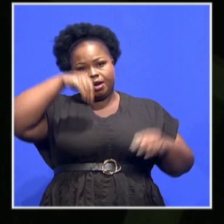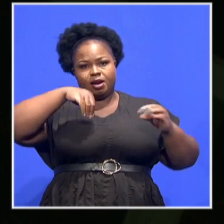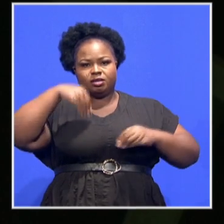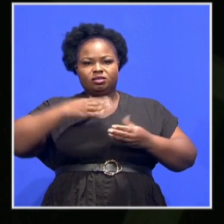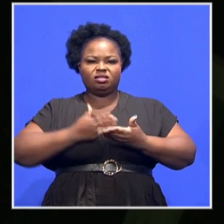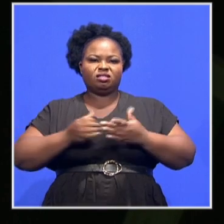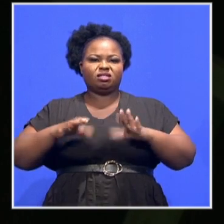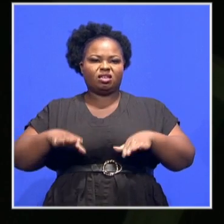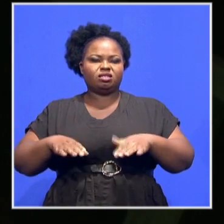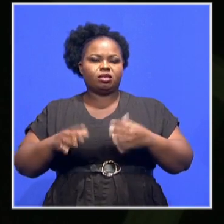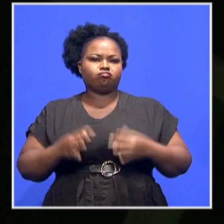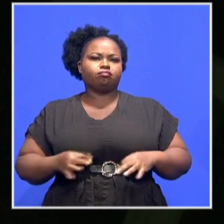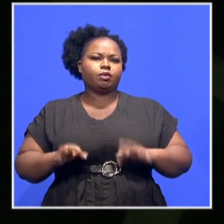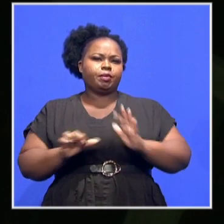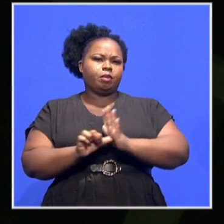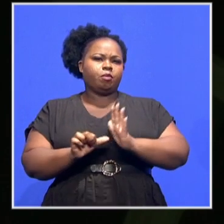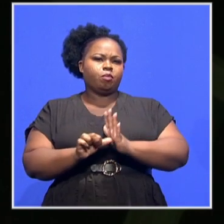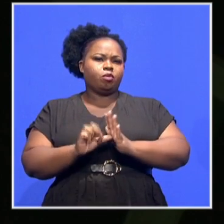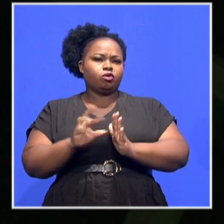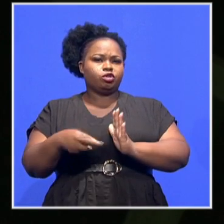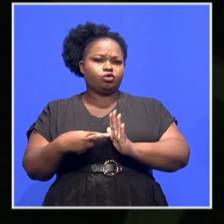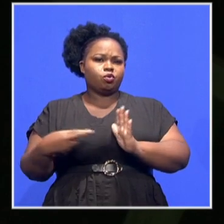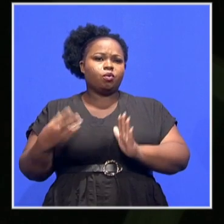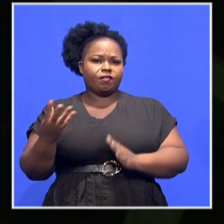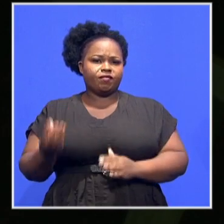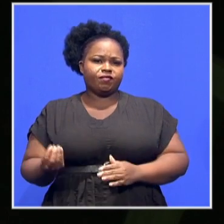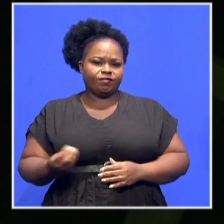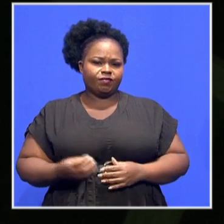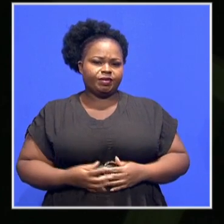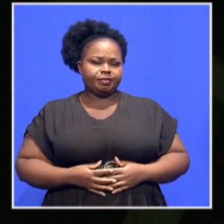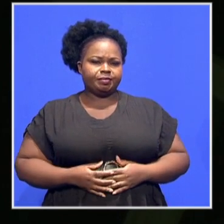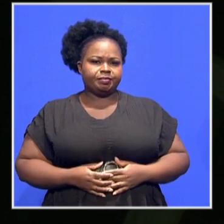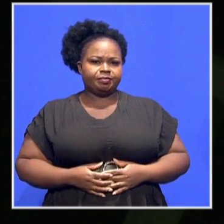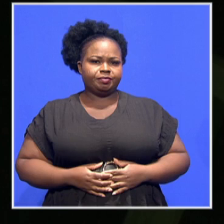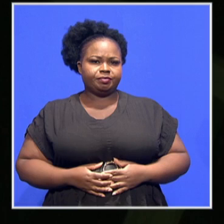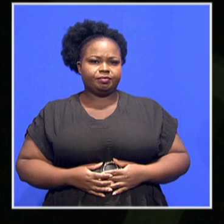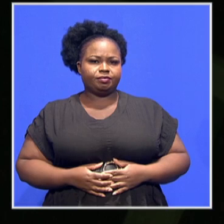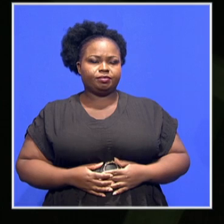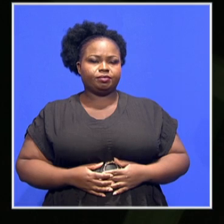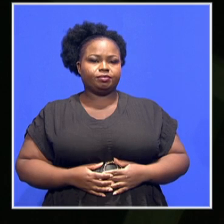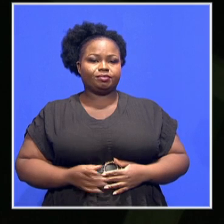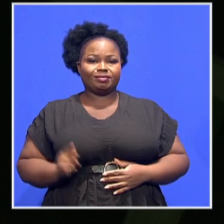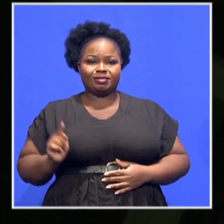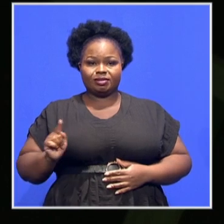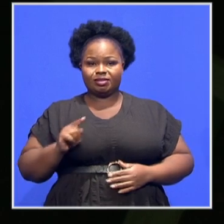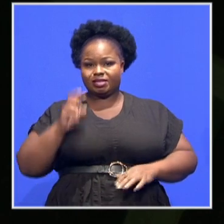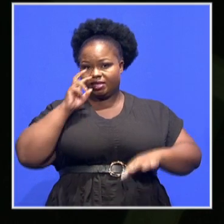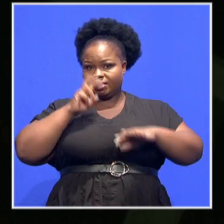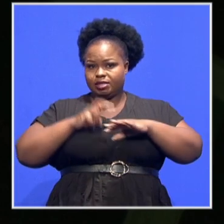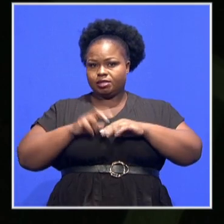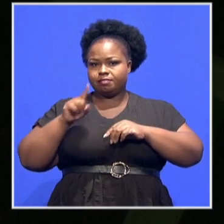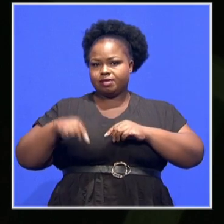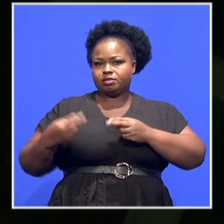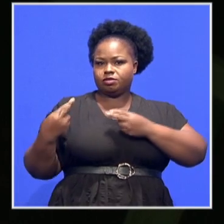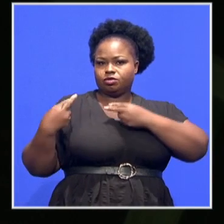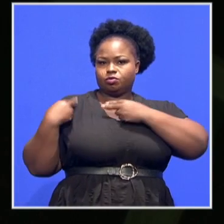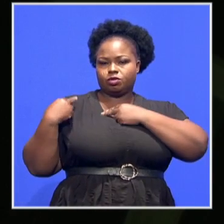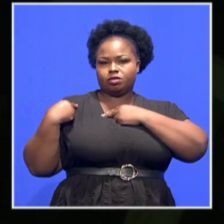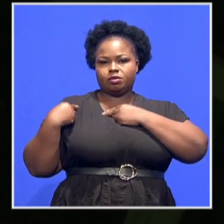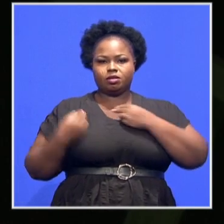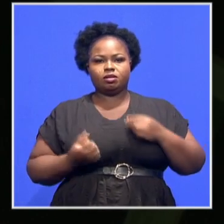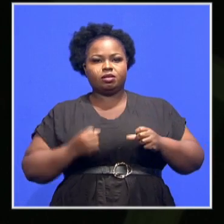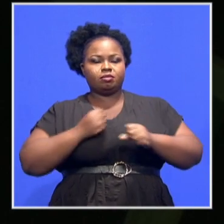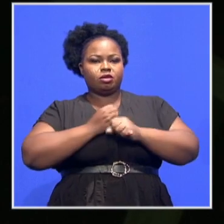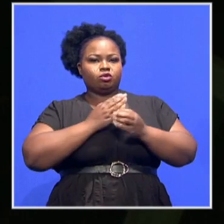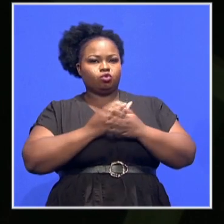role that it plays, requiring it to be responsible, to be